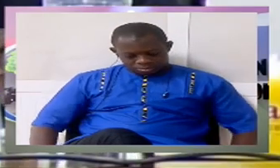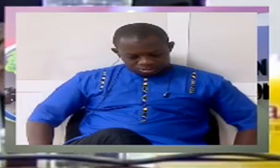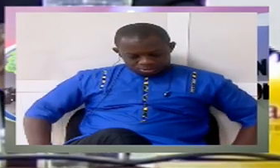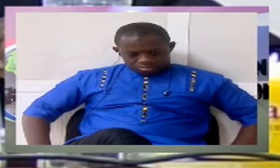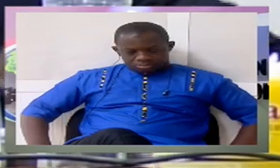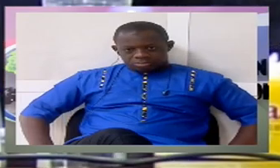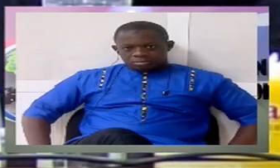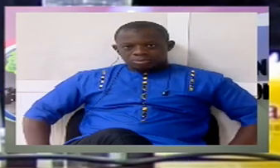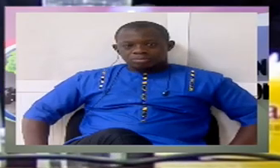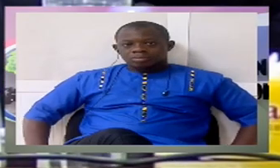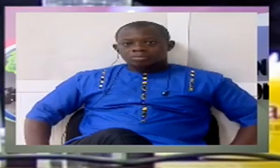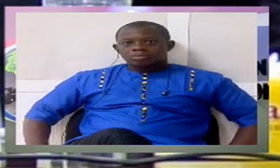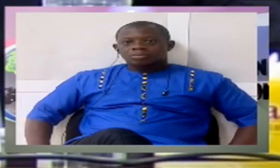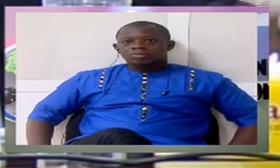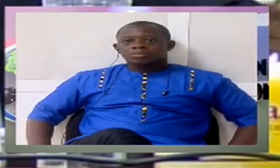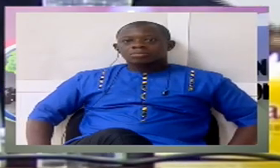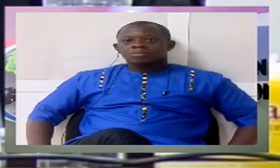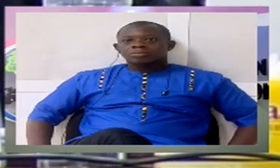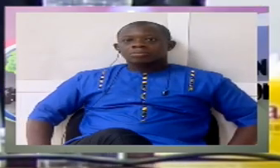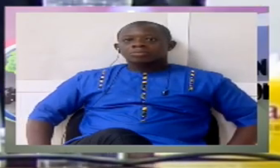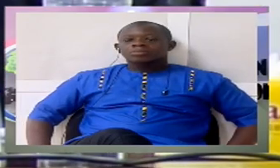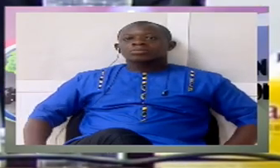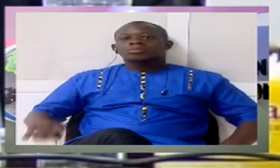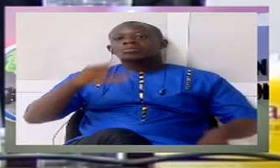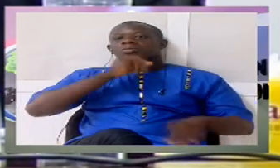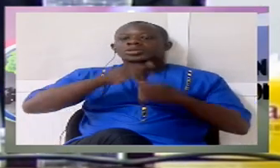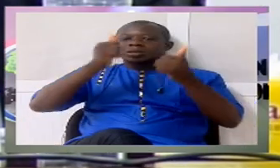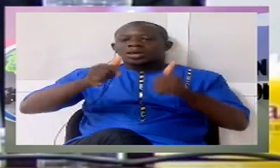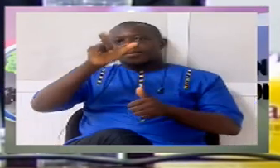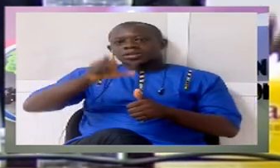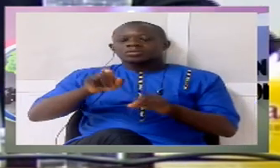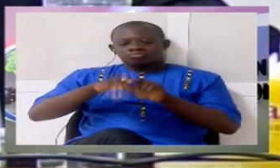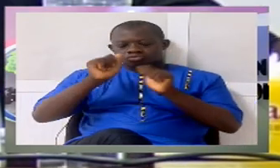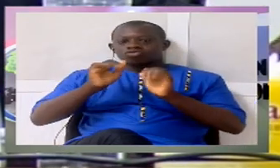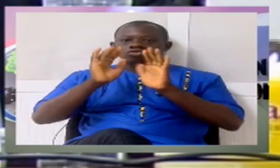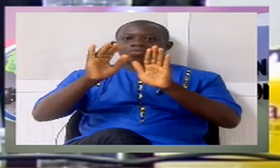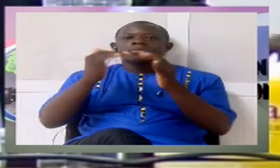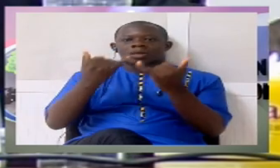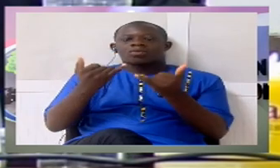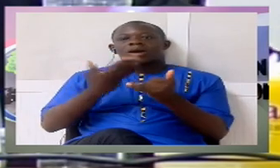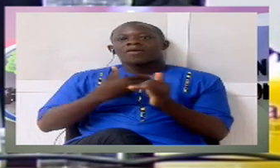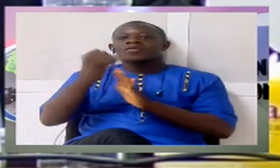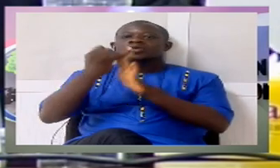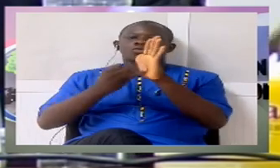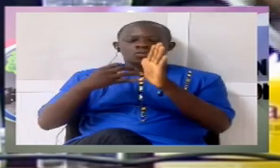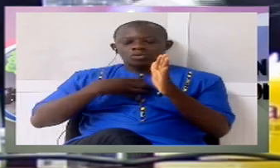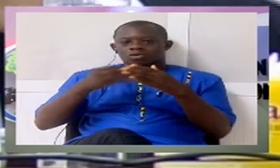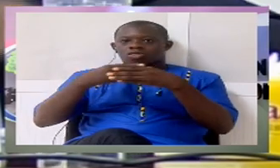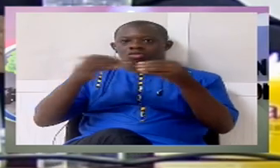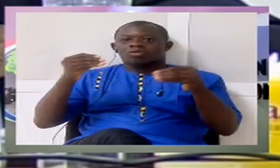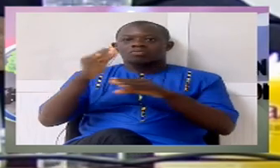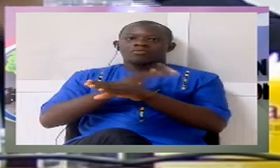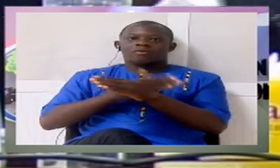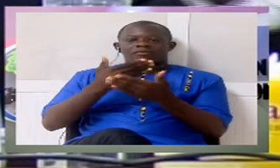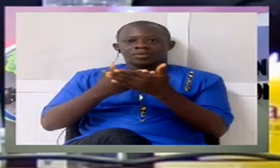Mr. Chair, this would be a convenient point to stop for us. There is an issue we're trying to resolve before we